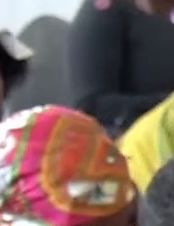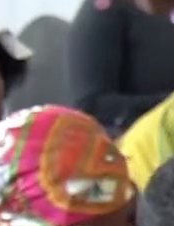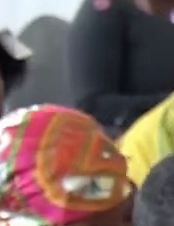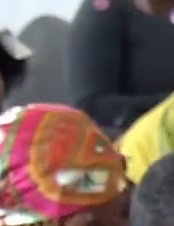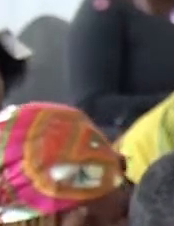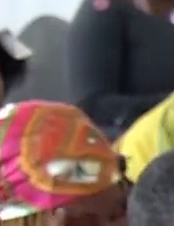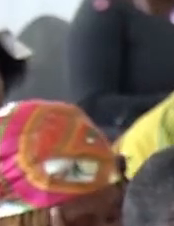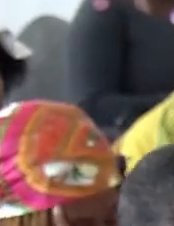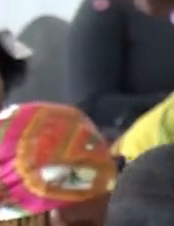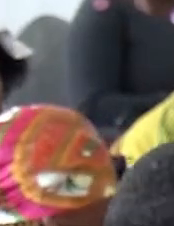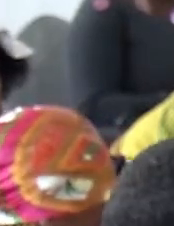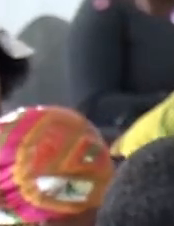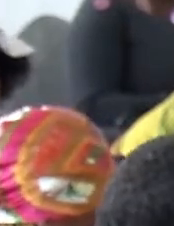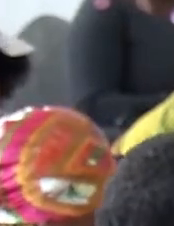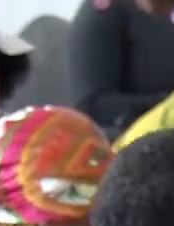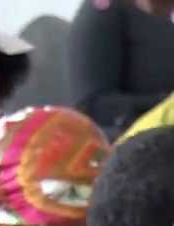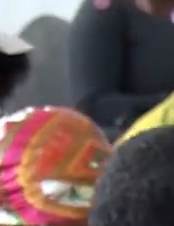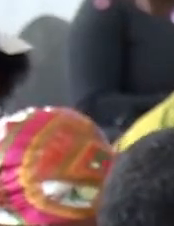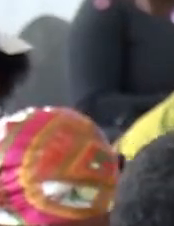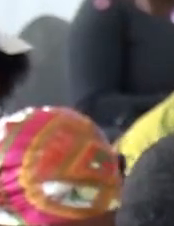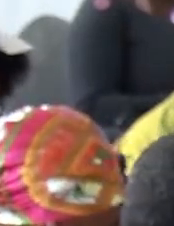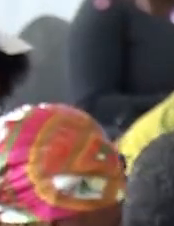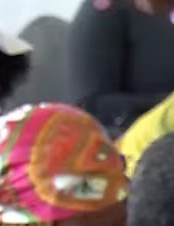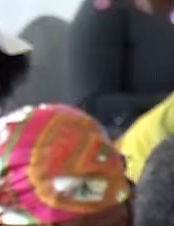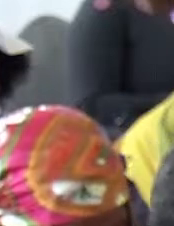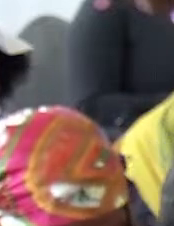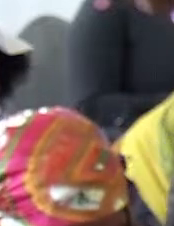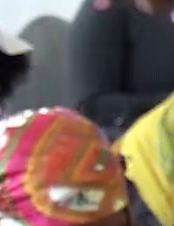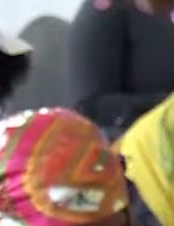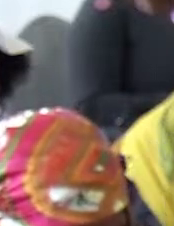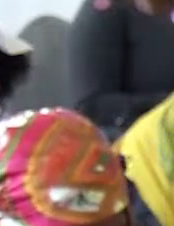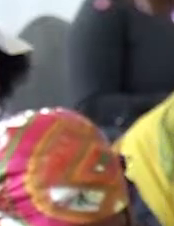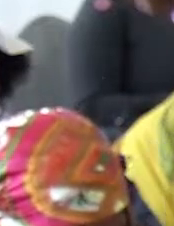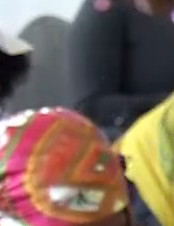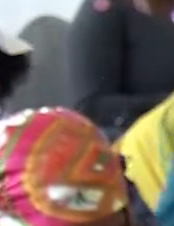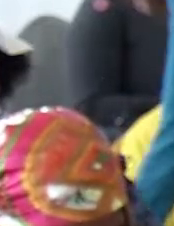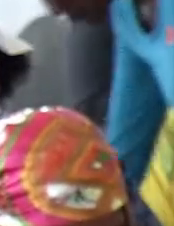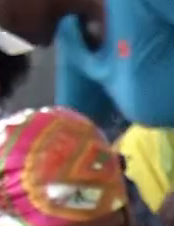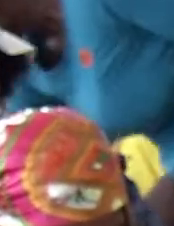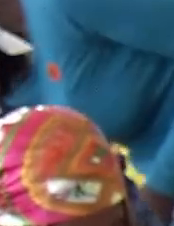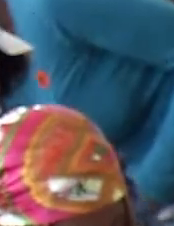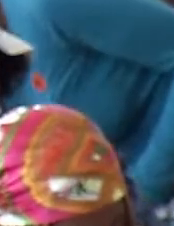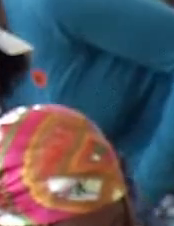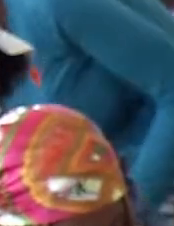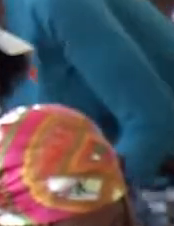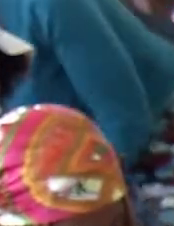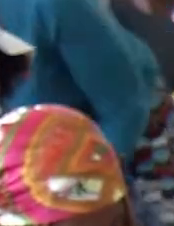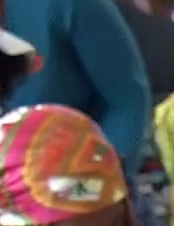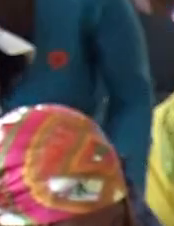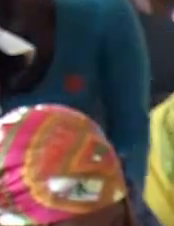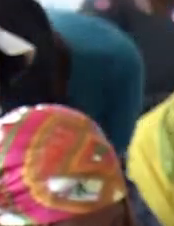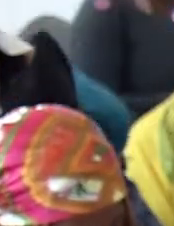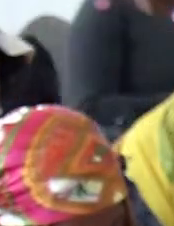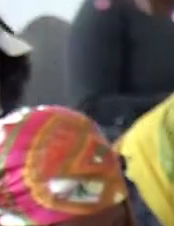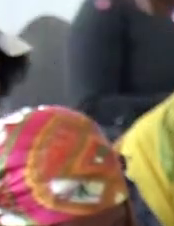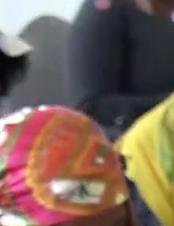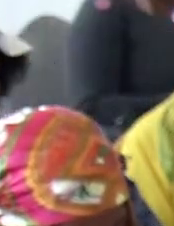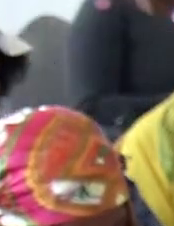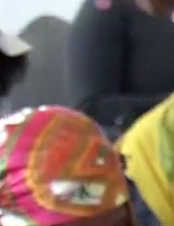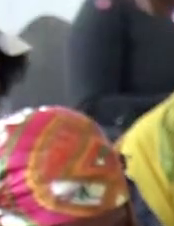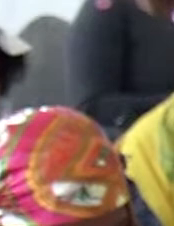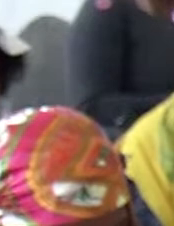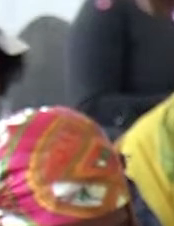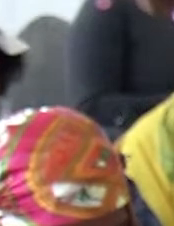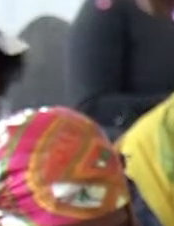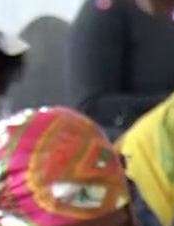in all other areas. Go bane ga re lebeletse ditlamorago tseo di kgona